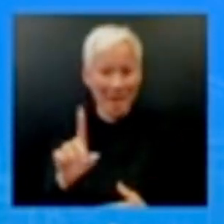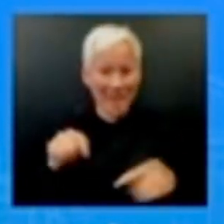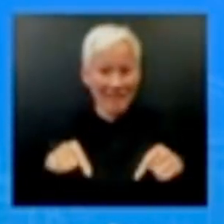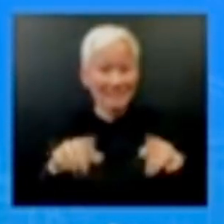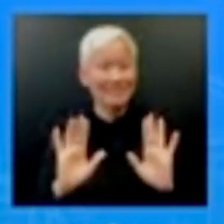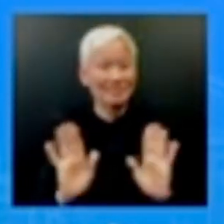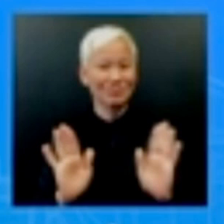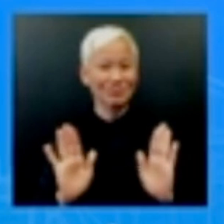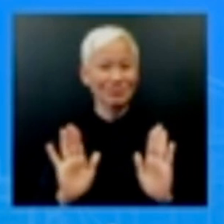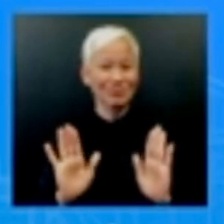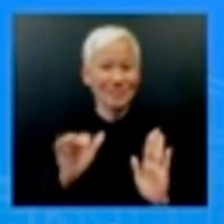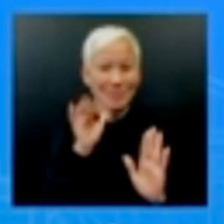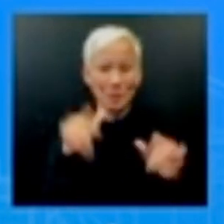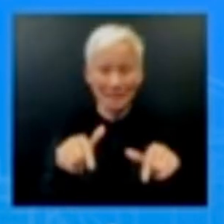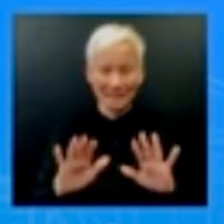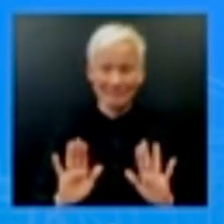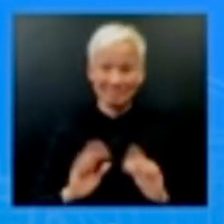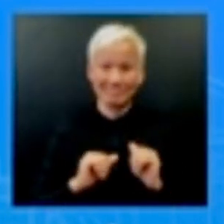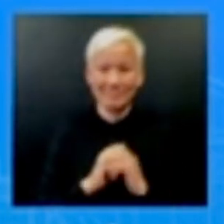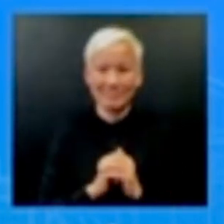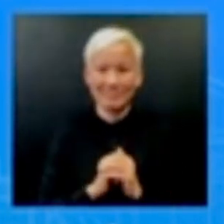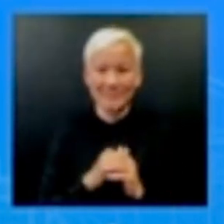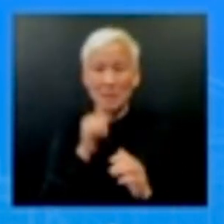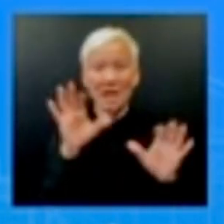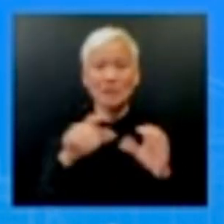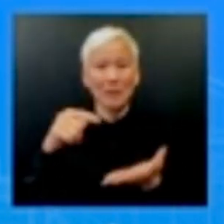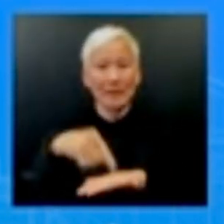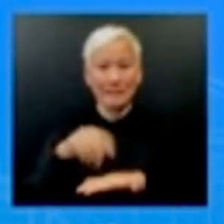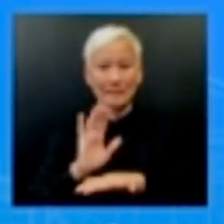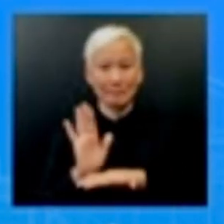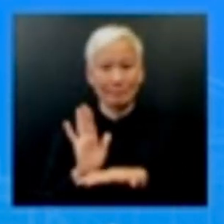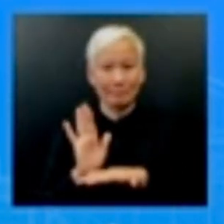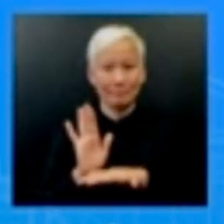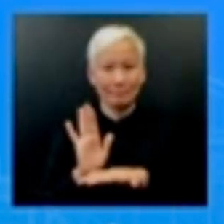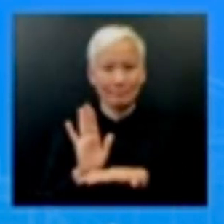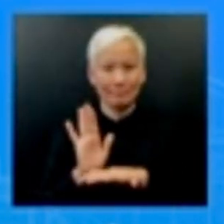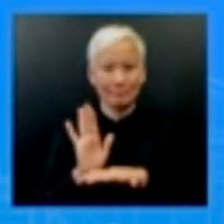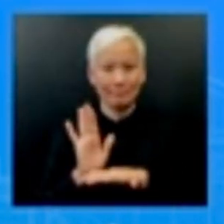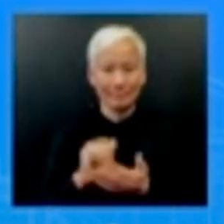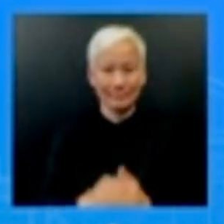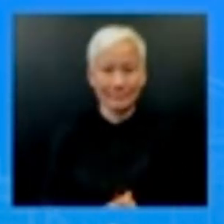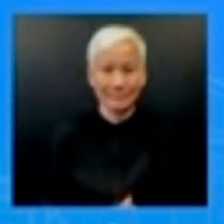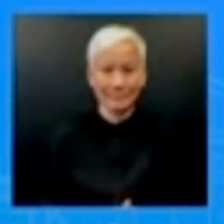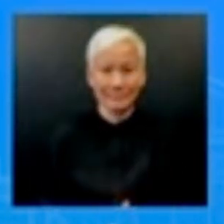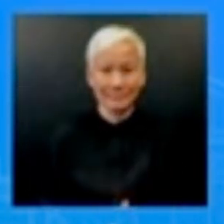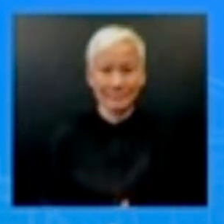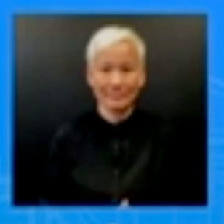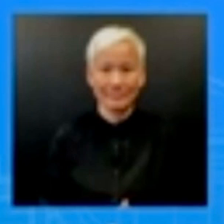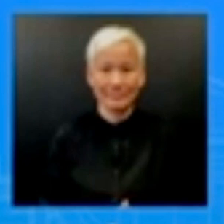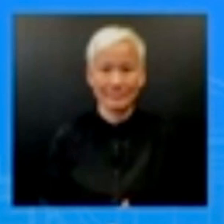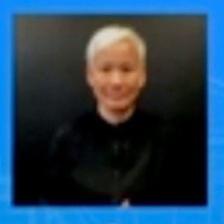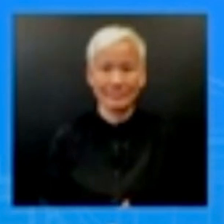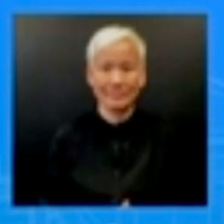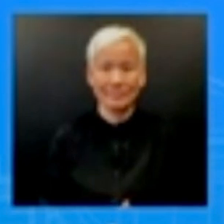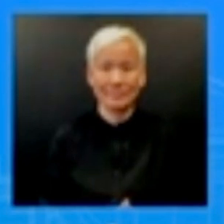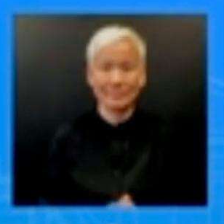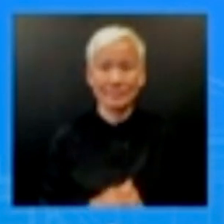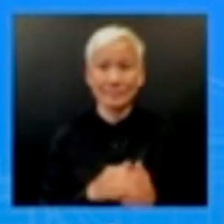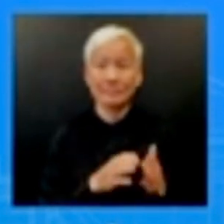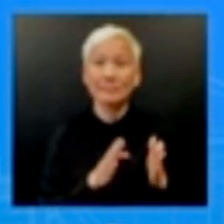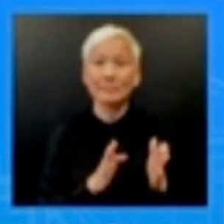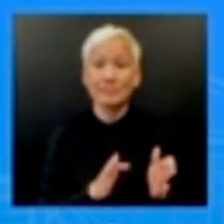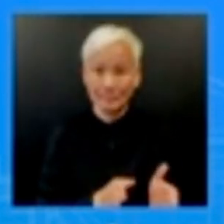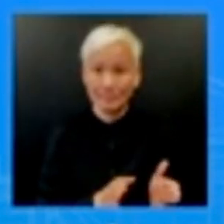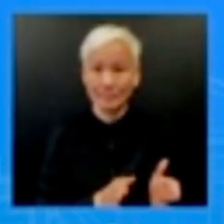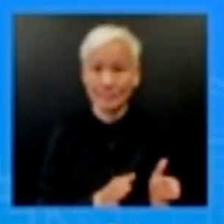we're not doing this. We're not doing this. From across the room. You've been discriminating against me and discriminating against some people in the briefing room.